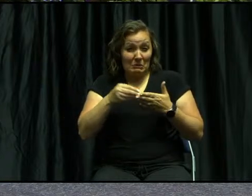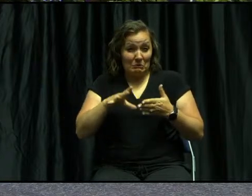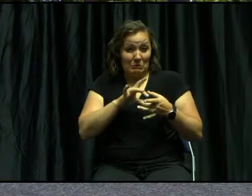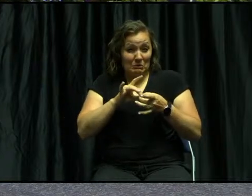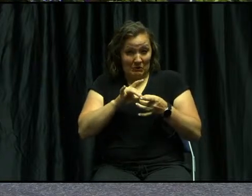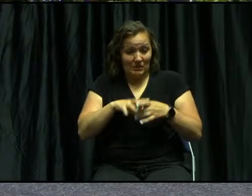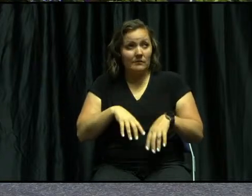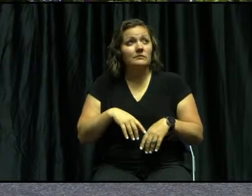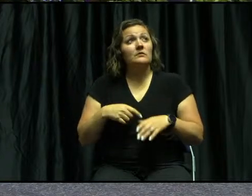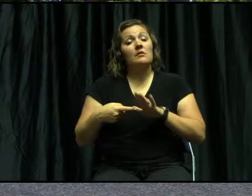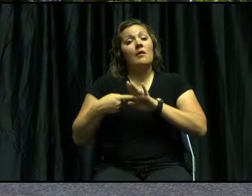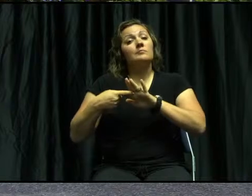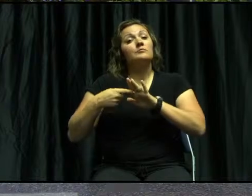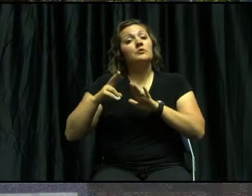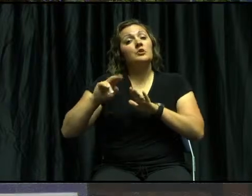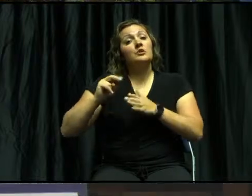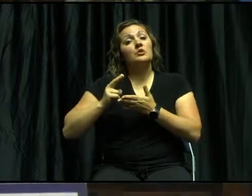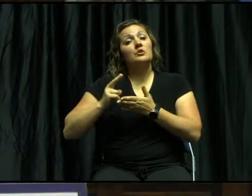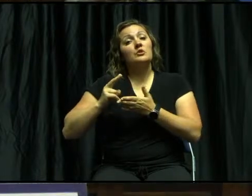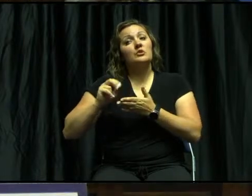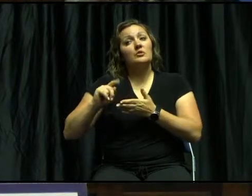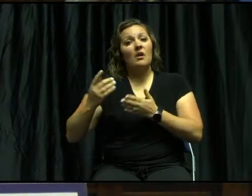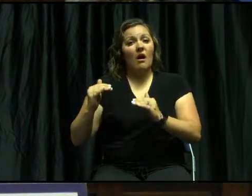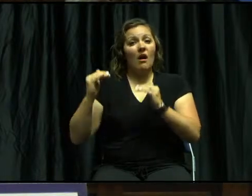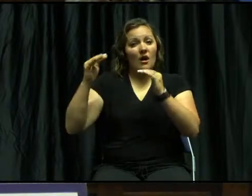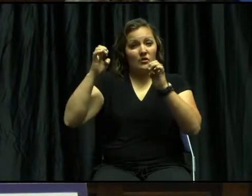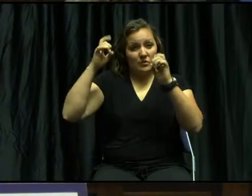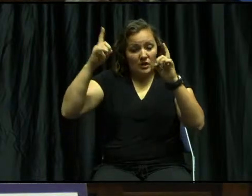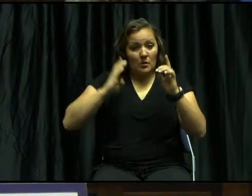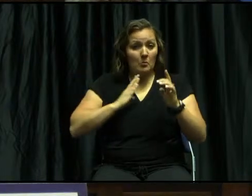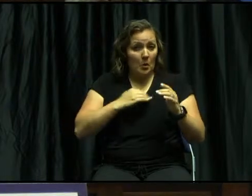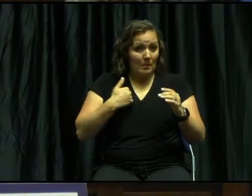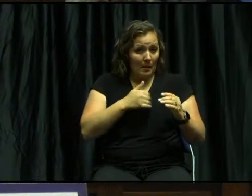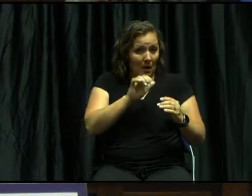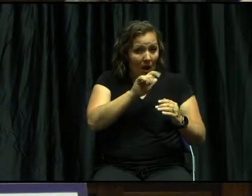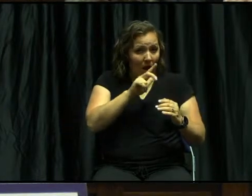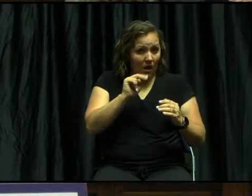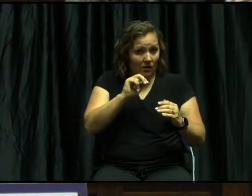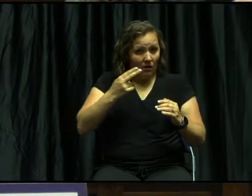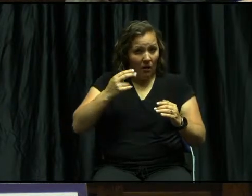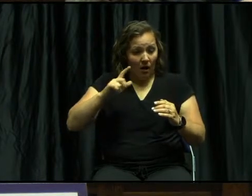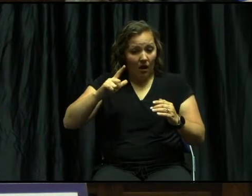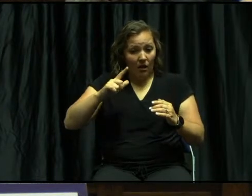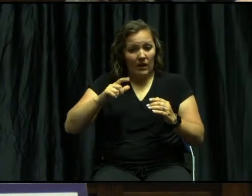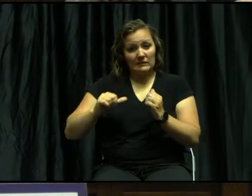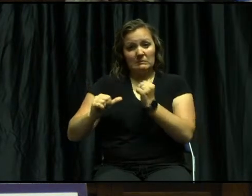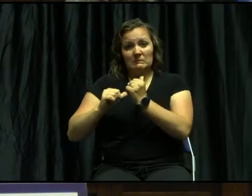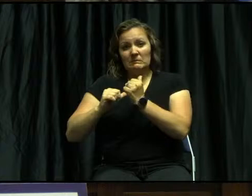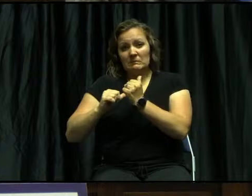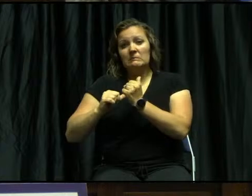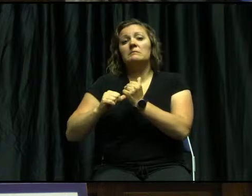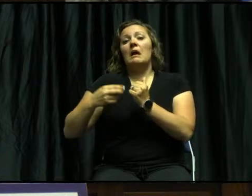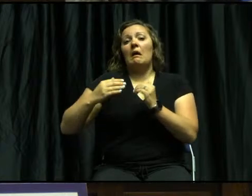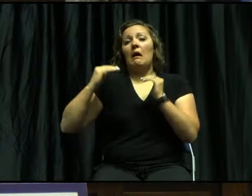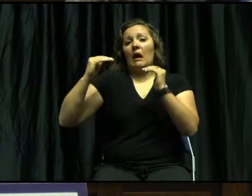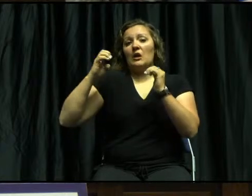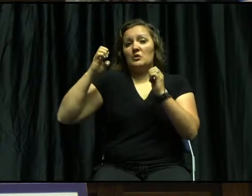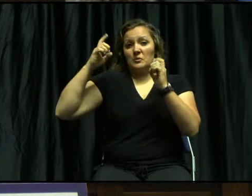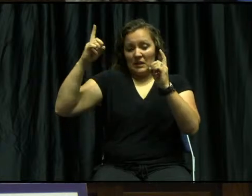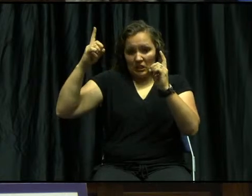Utah System of Higher Education are board member Alan Hall and Deputy Commissioner of Higher Education Jeffrey